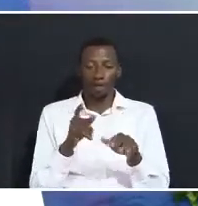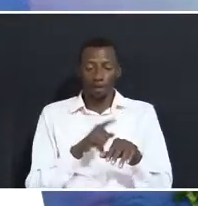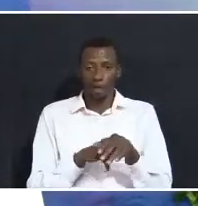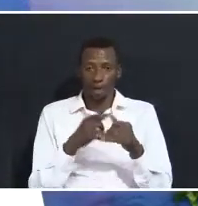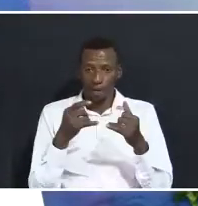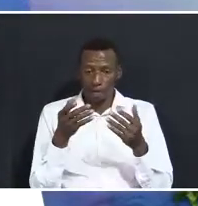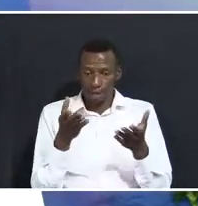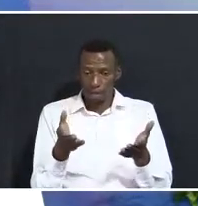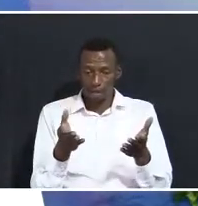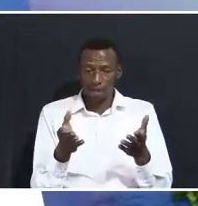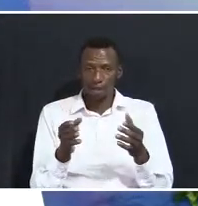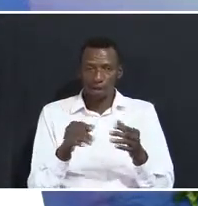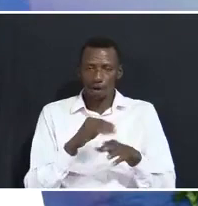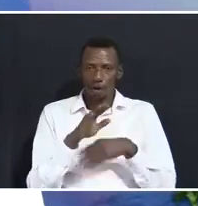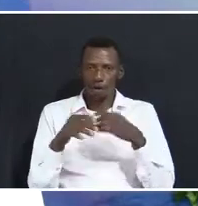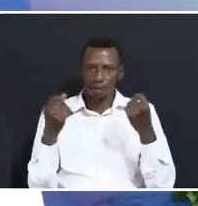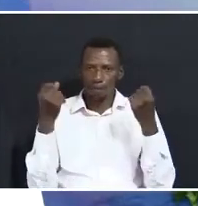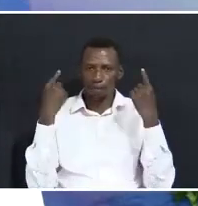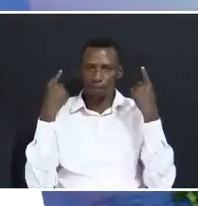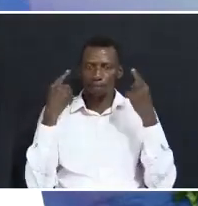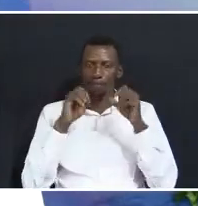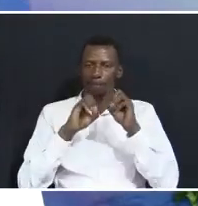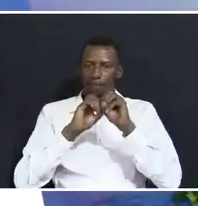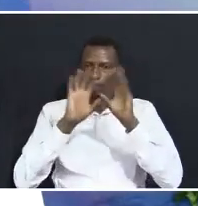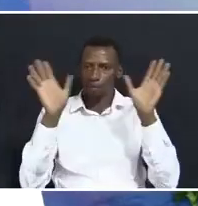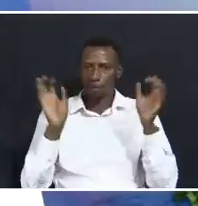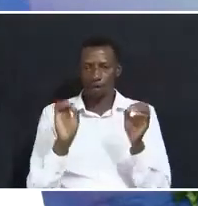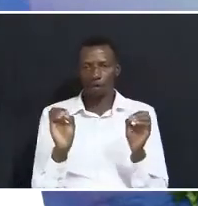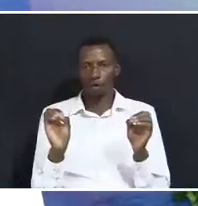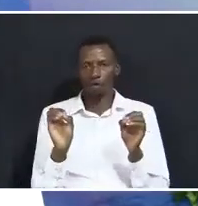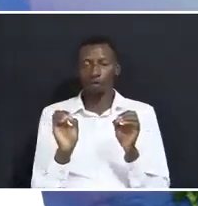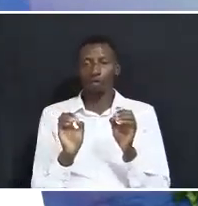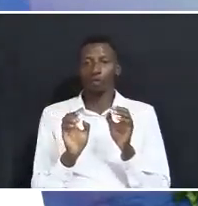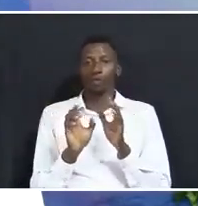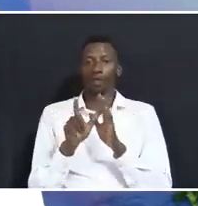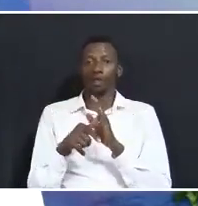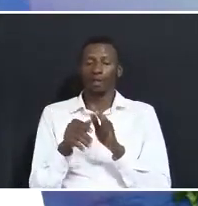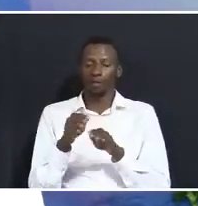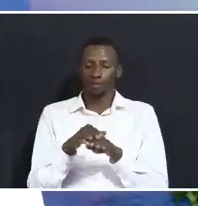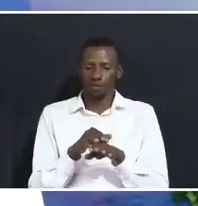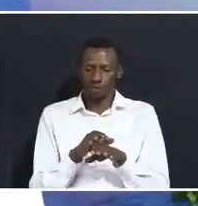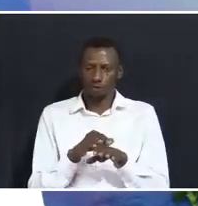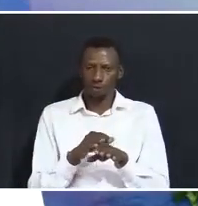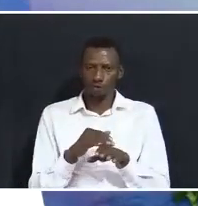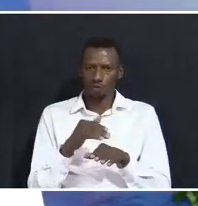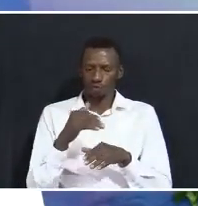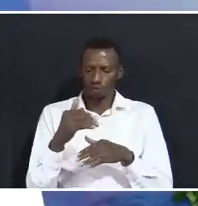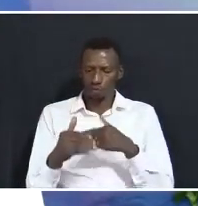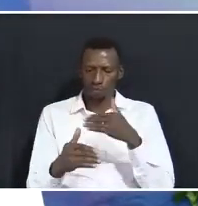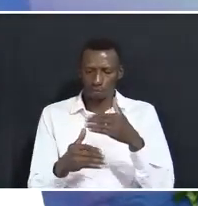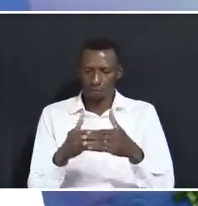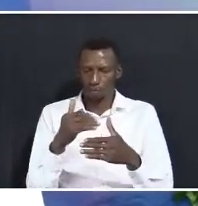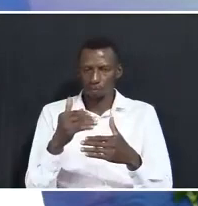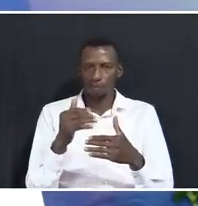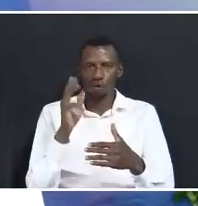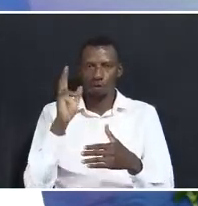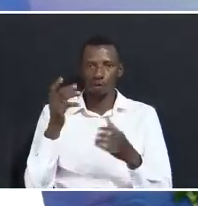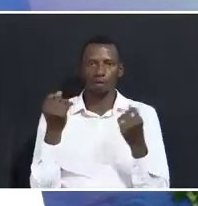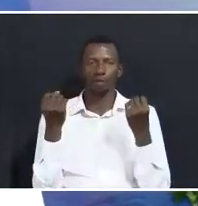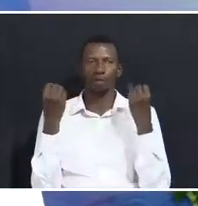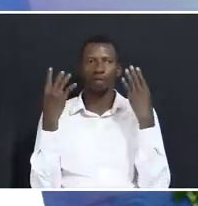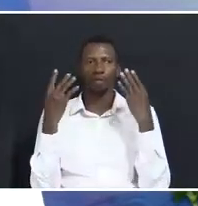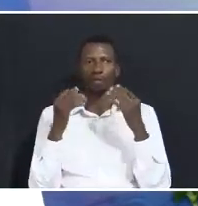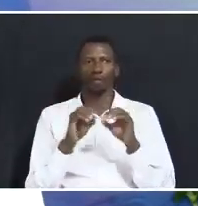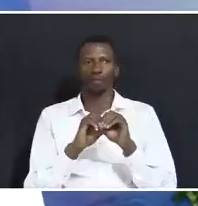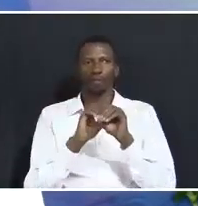time, it will be clear with them subsequently. Because even after